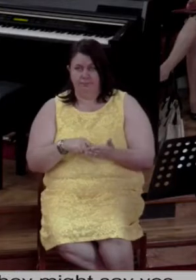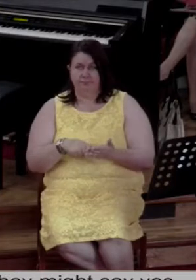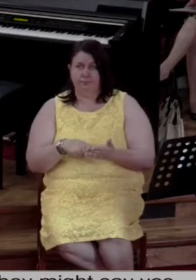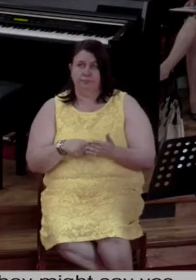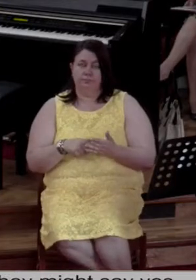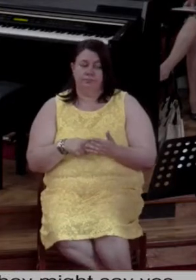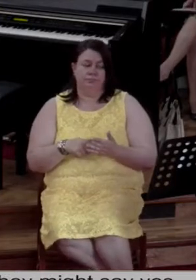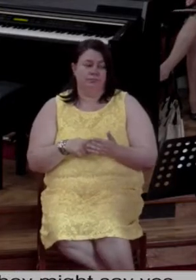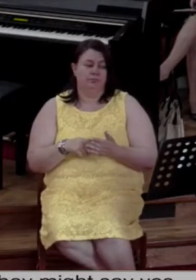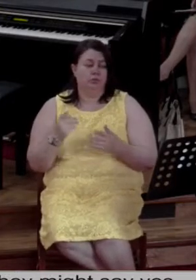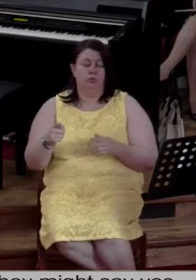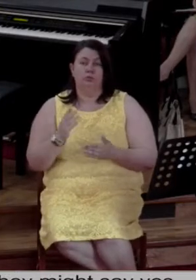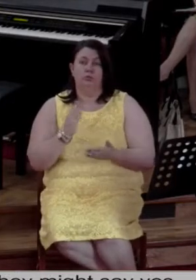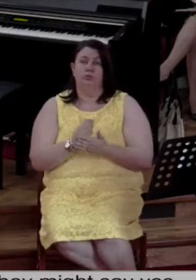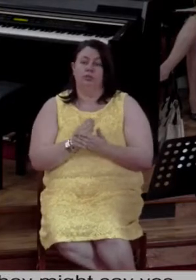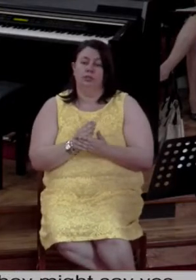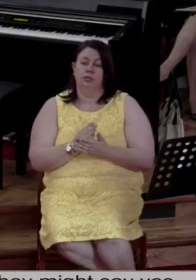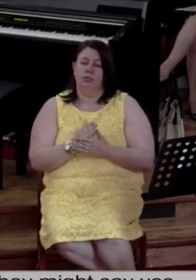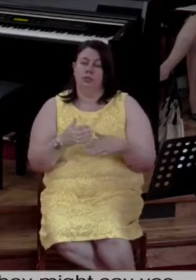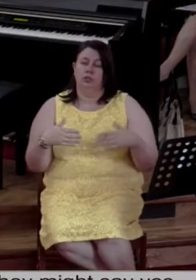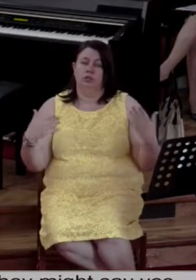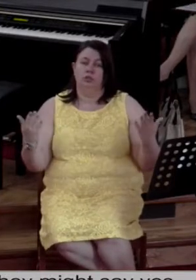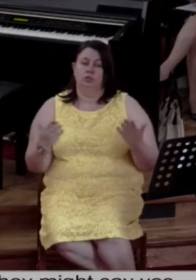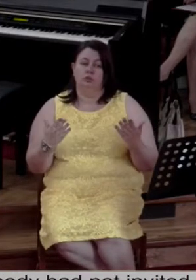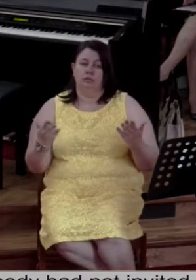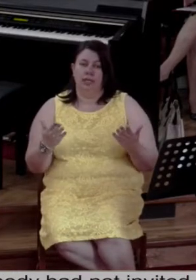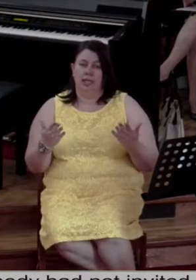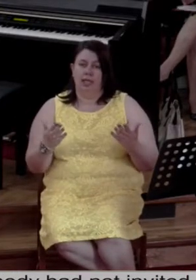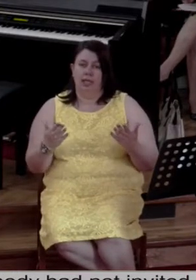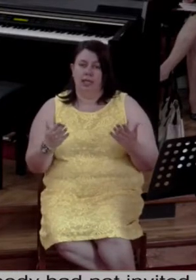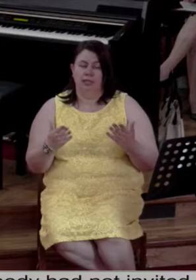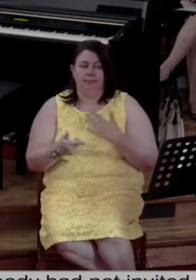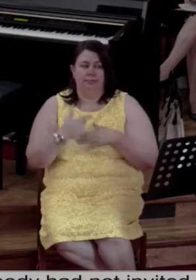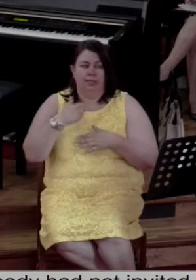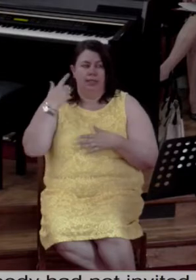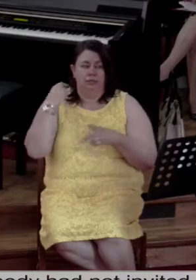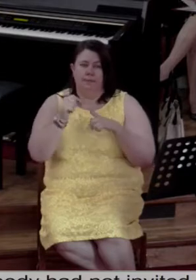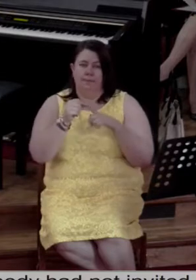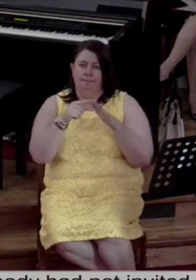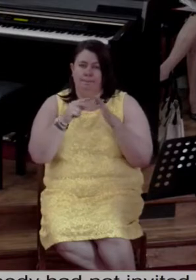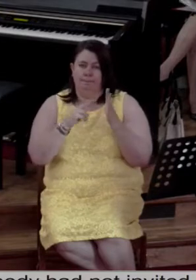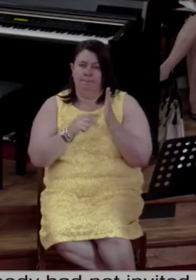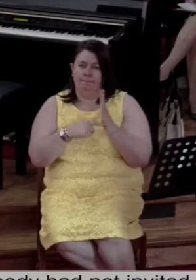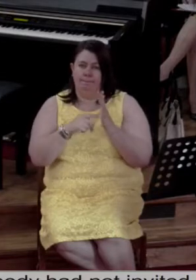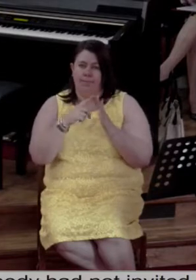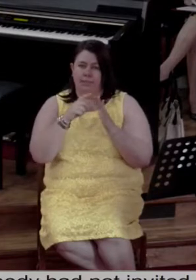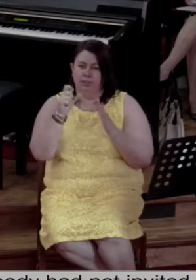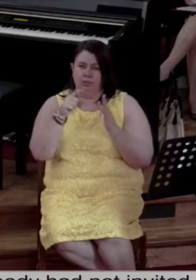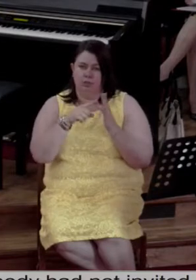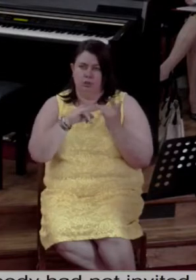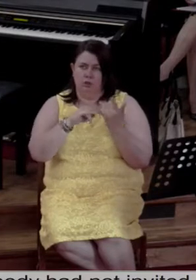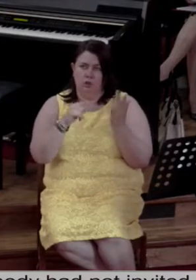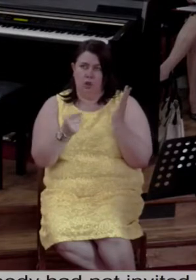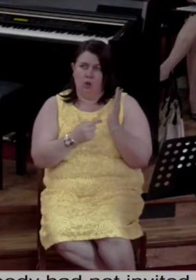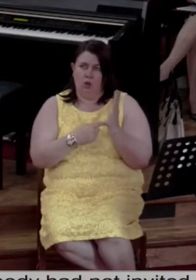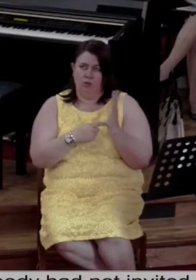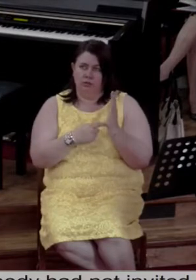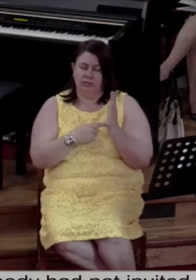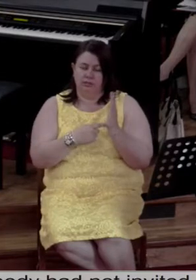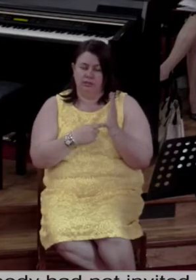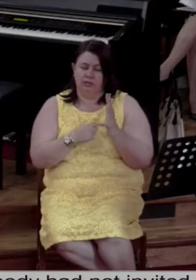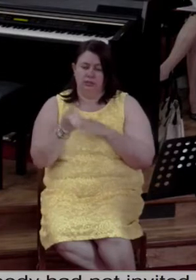Today is Trinity Sunday. I was sorry to miss Pentecost last Sunday. I'm a big fan of celebrating Pentecost. I think the Holy Spirit often